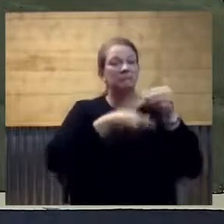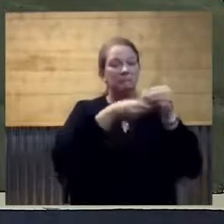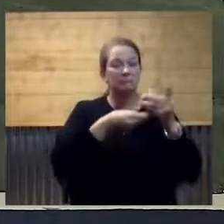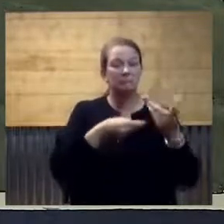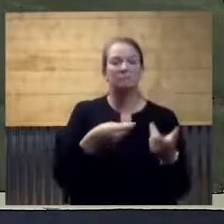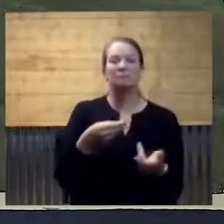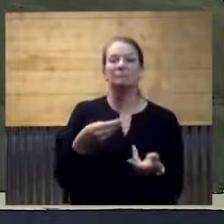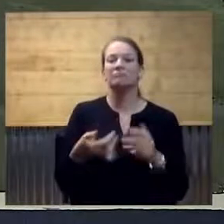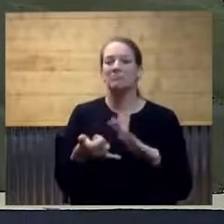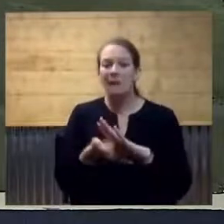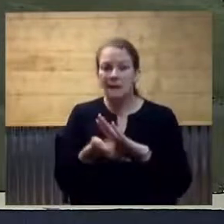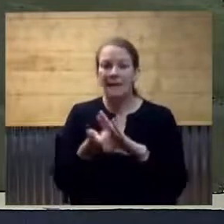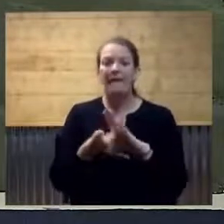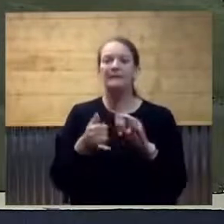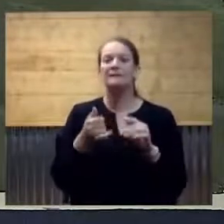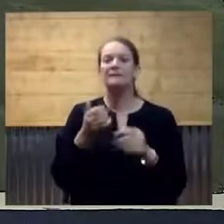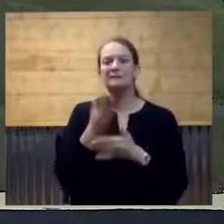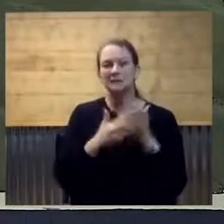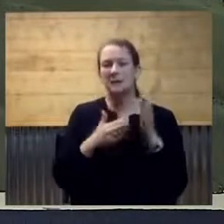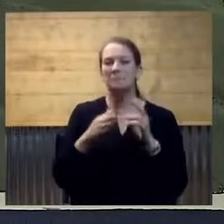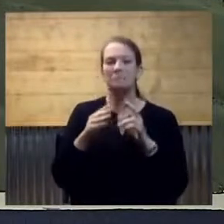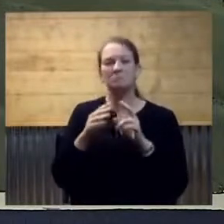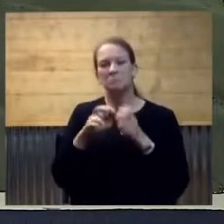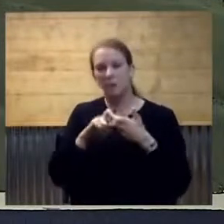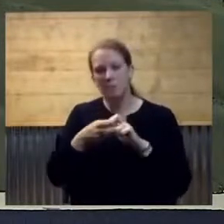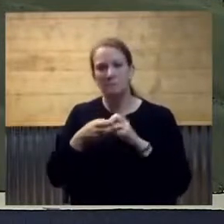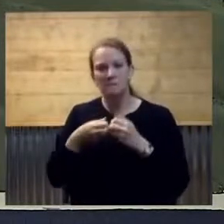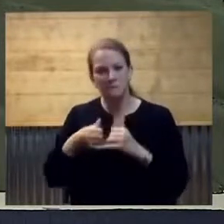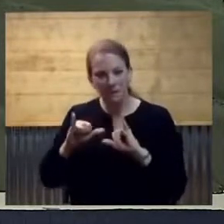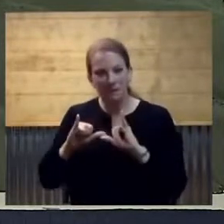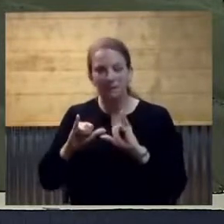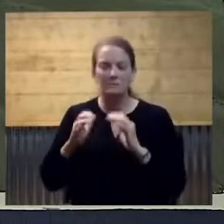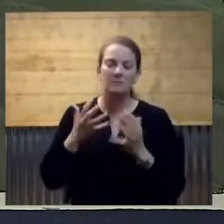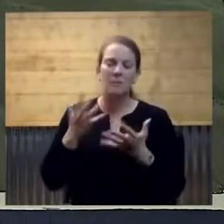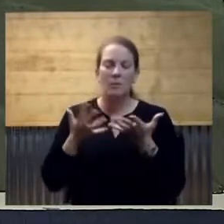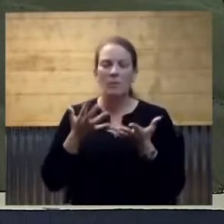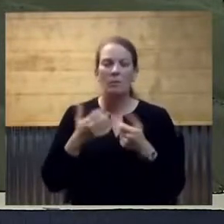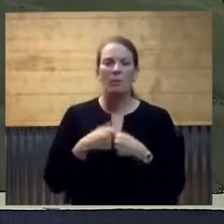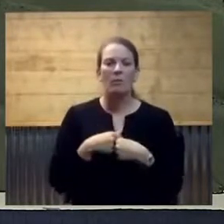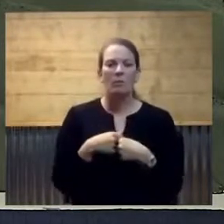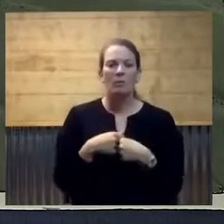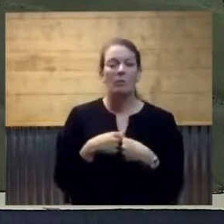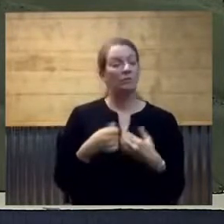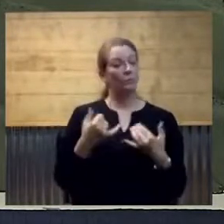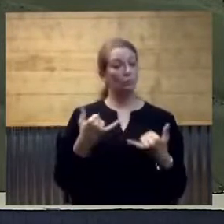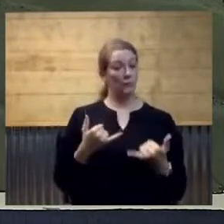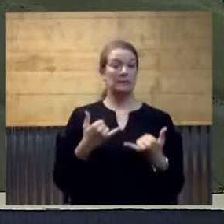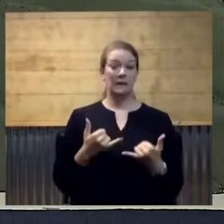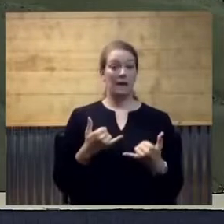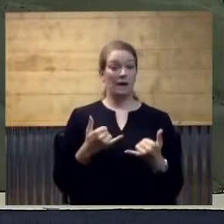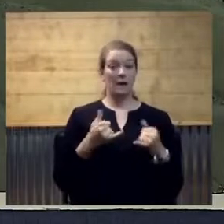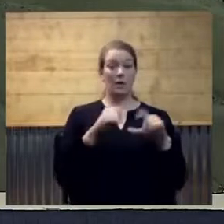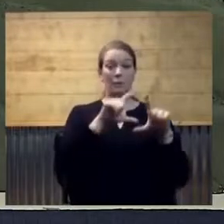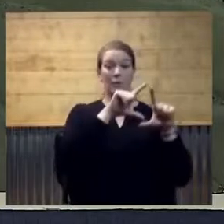Island, Manhattan. So are we comfortable where we are